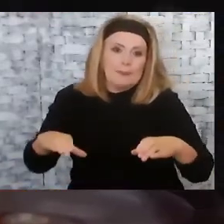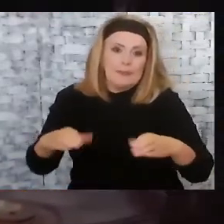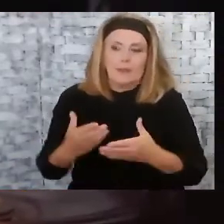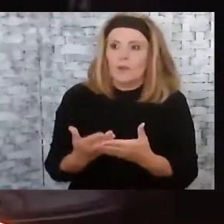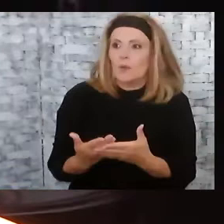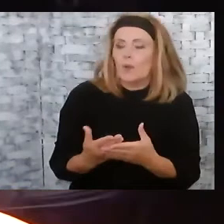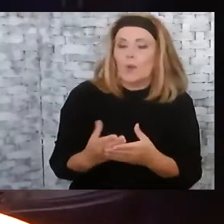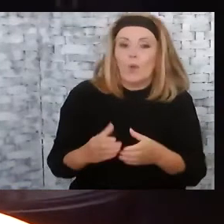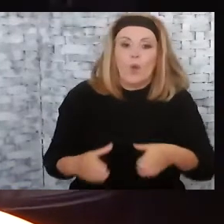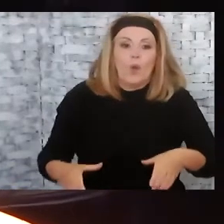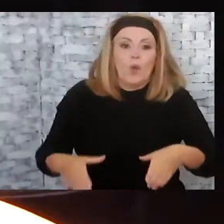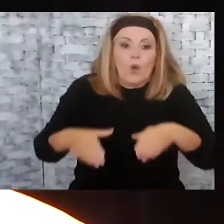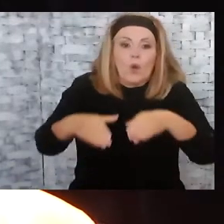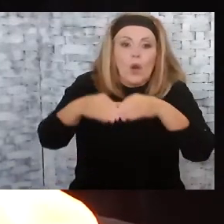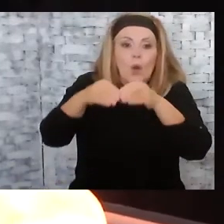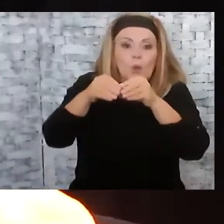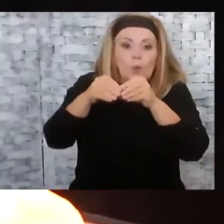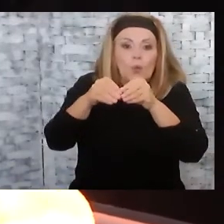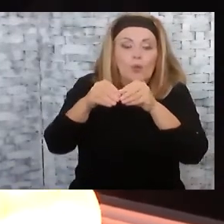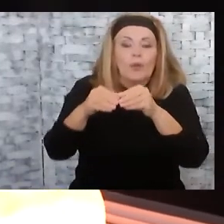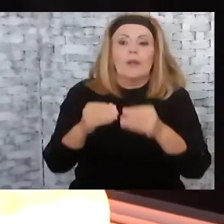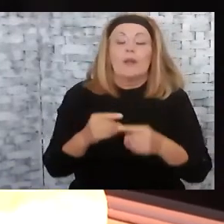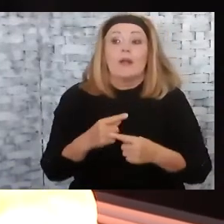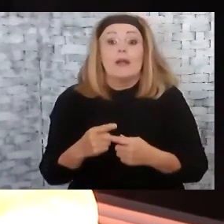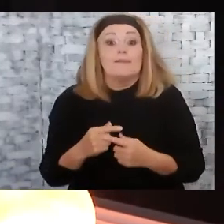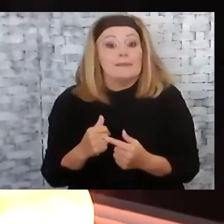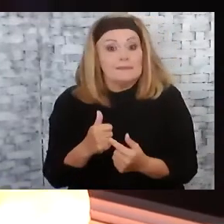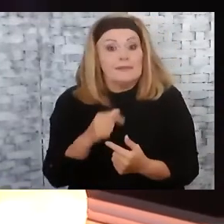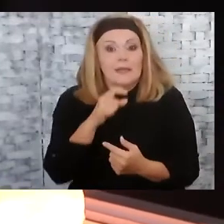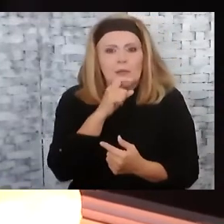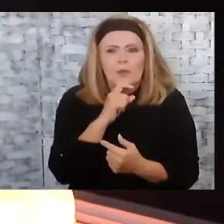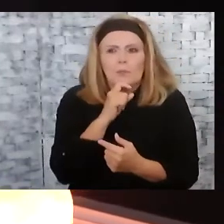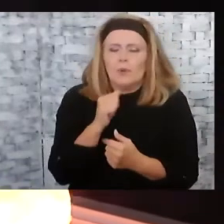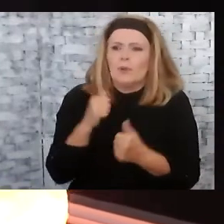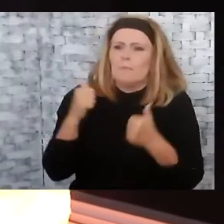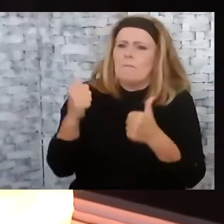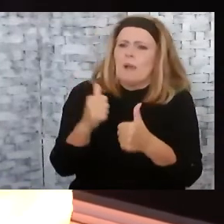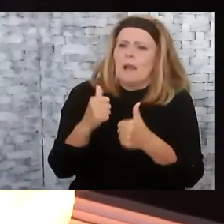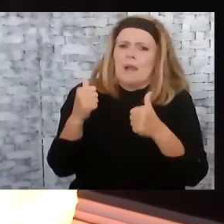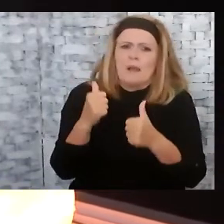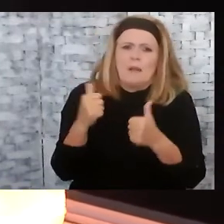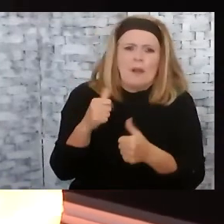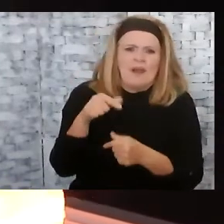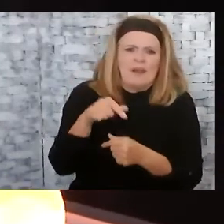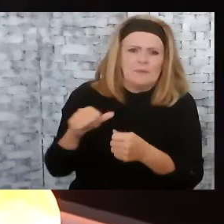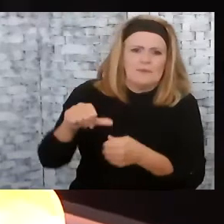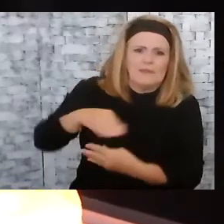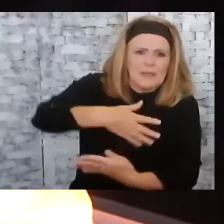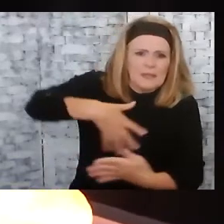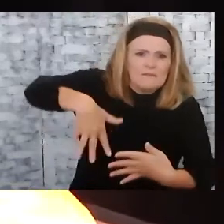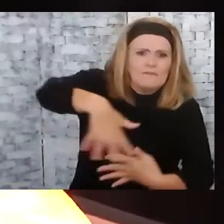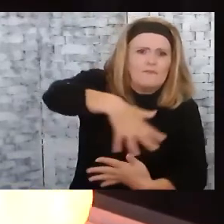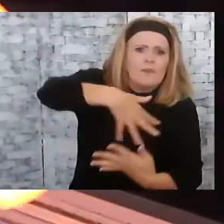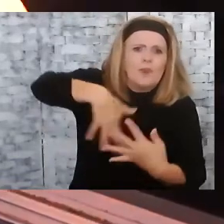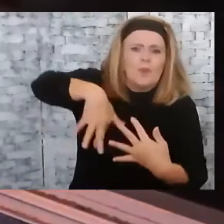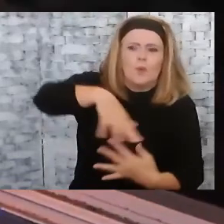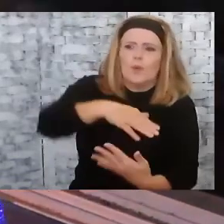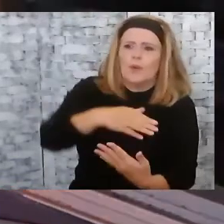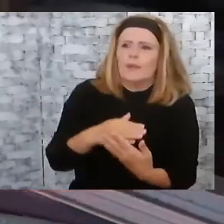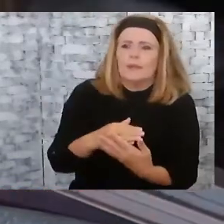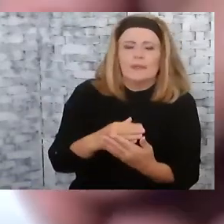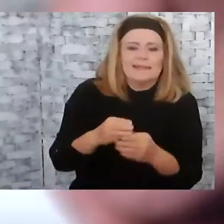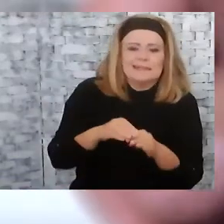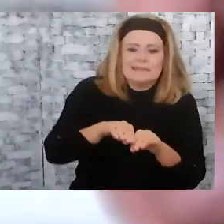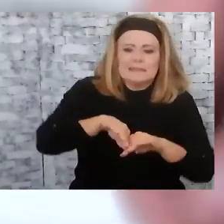inverted cone. Especially when they use a lot of flux in the cone-shaped mold, the flux fuses with the undesired matter to